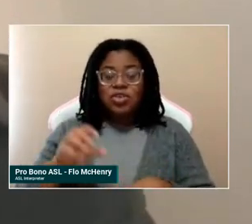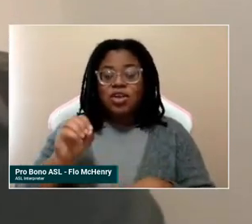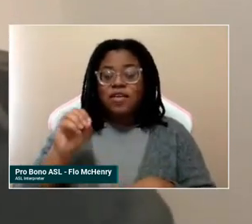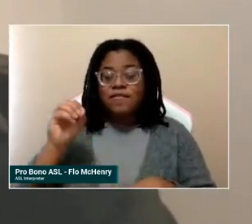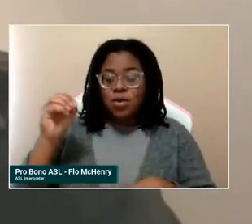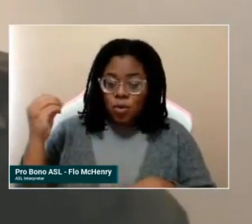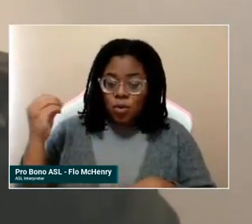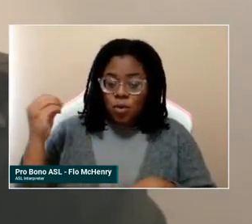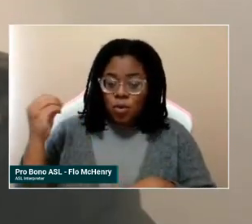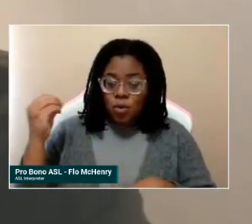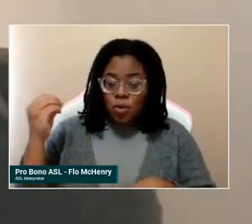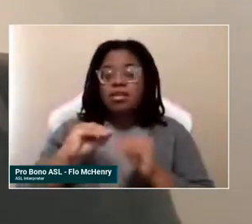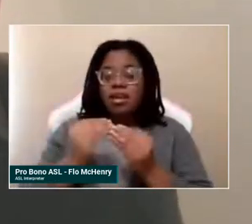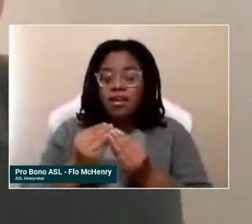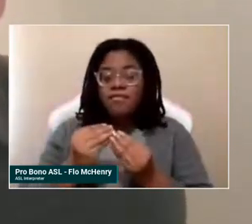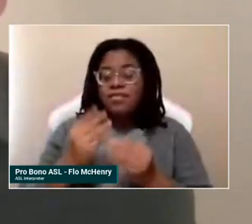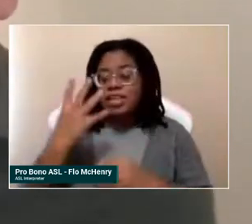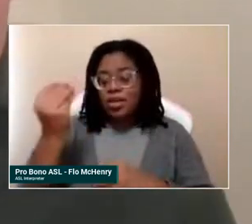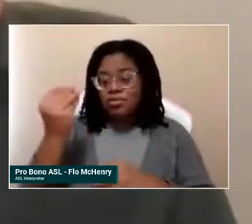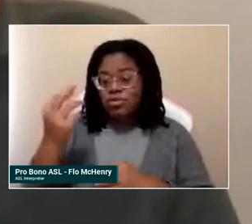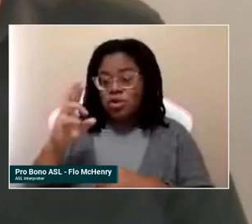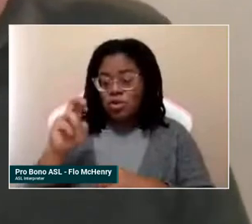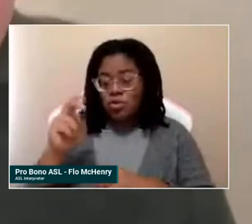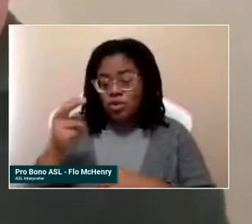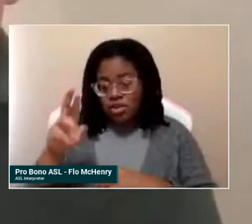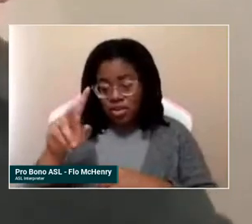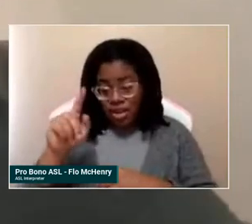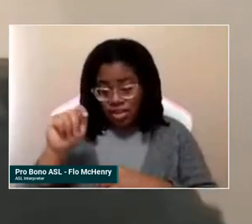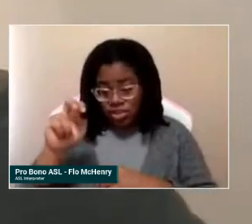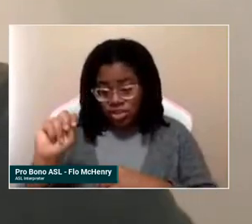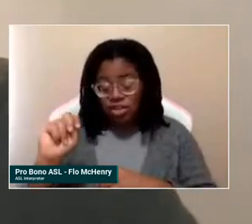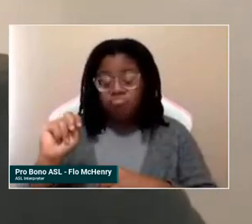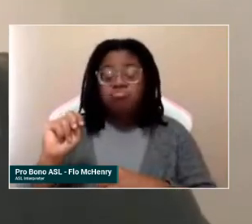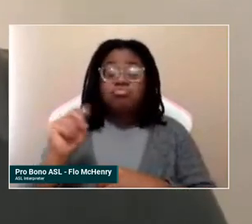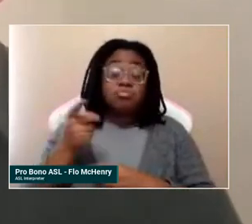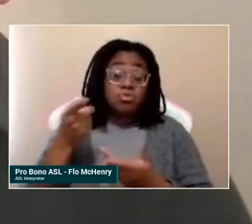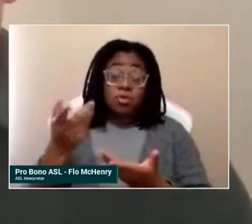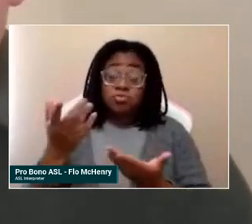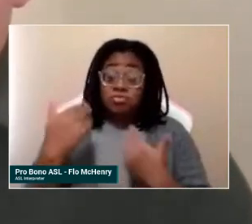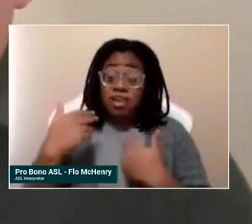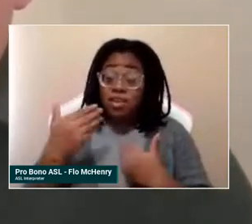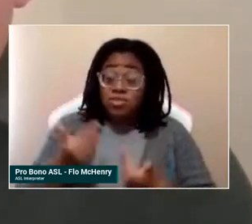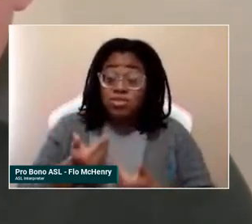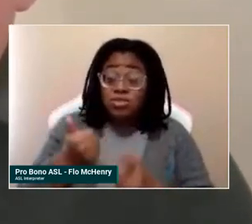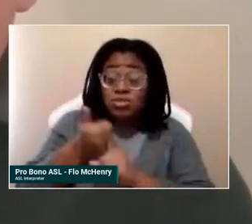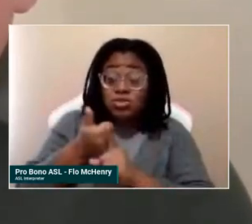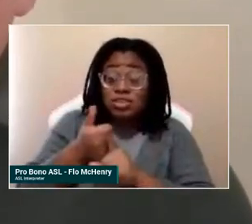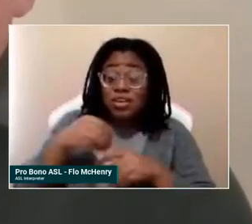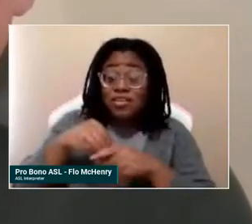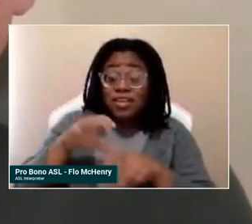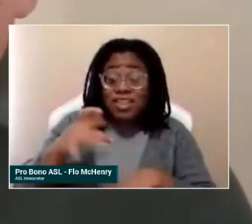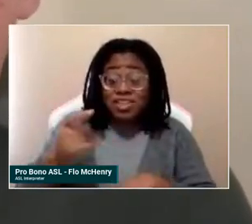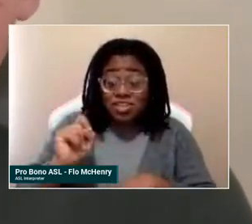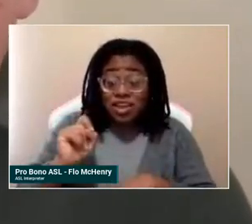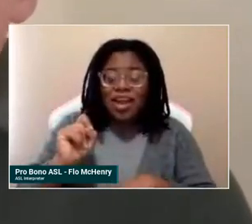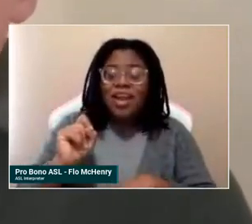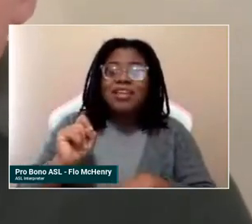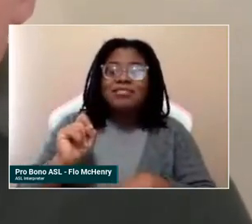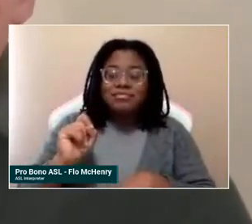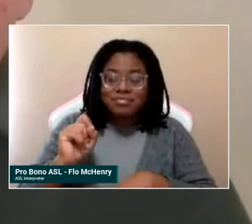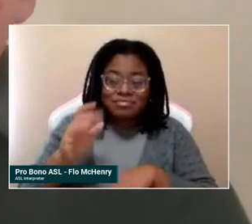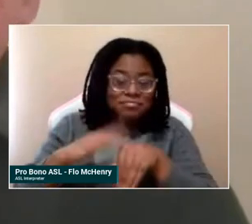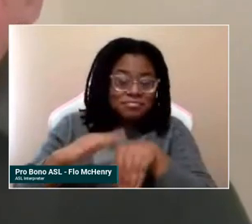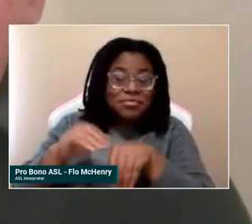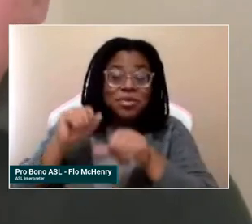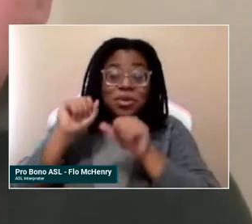ahead and introduce yourself in the chat, and I'll also remind you that throughout this session, you can use that chat as well to ask